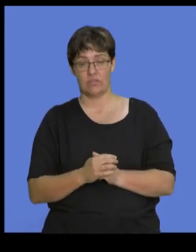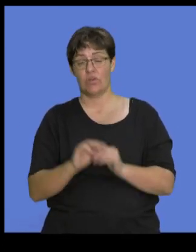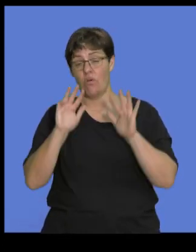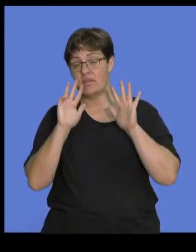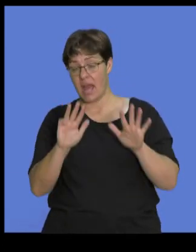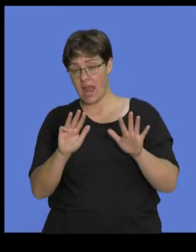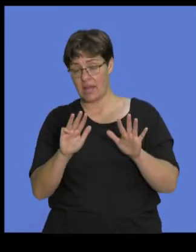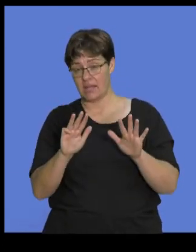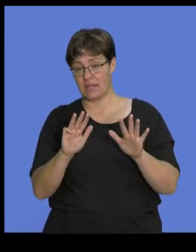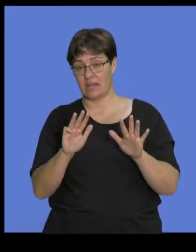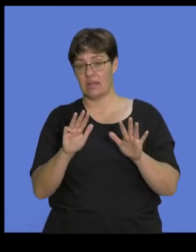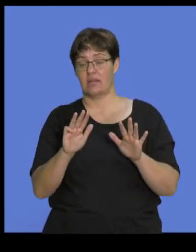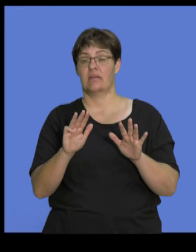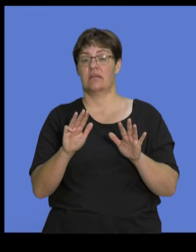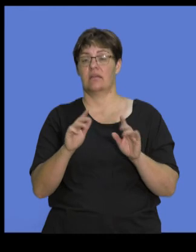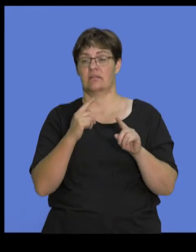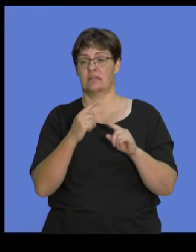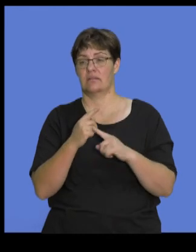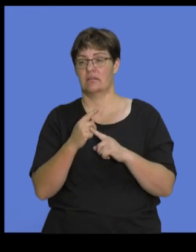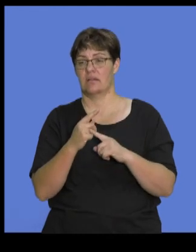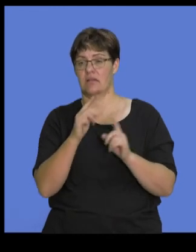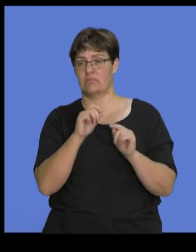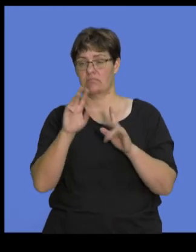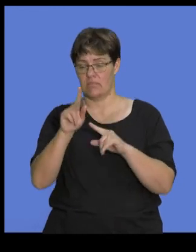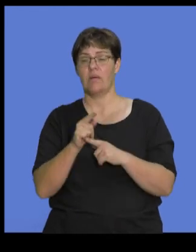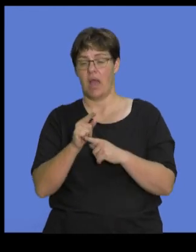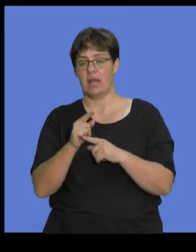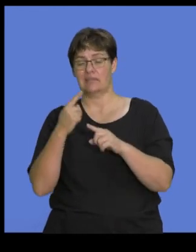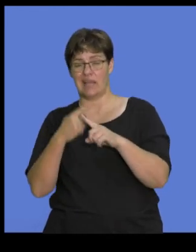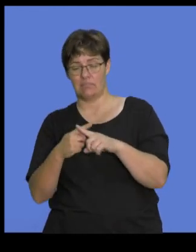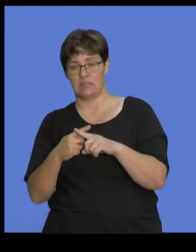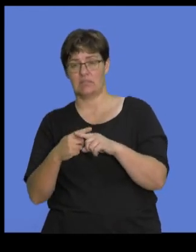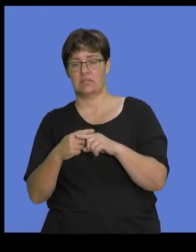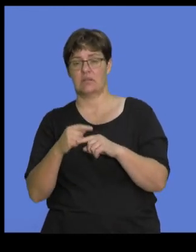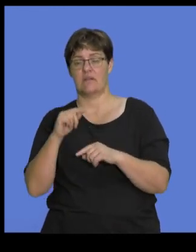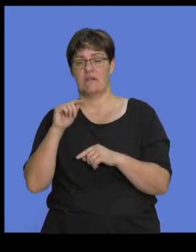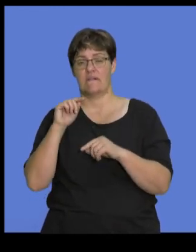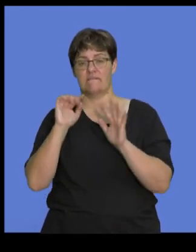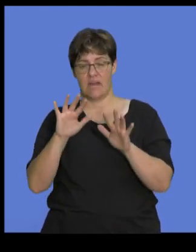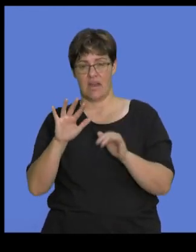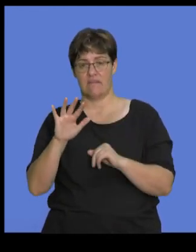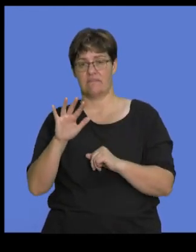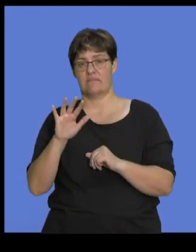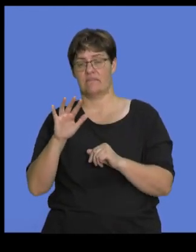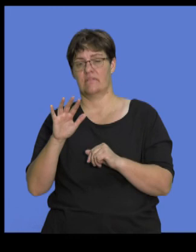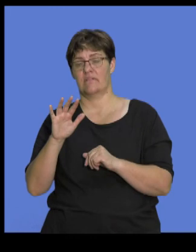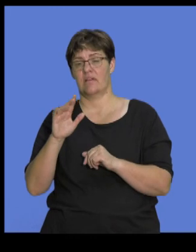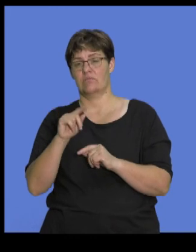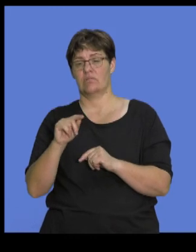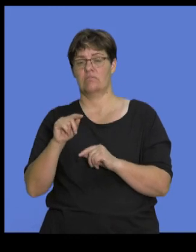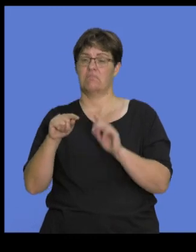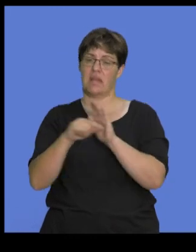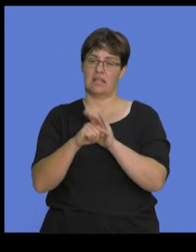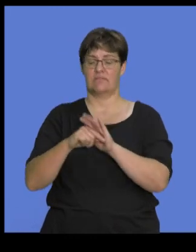right? So 9 exponent 9, that's the k value, multiplied by the 5 times 10